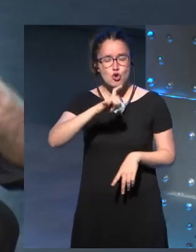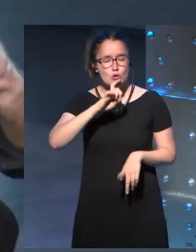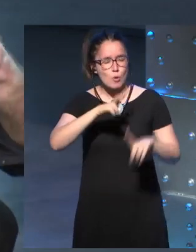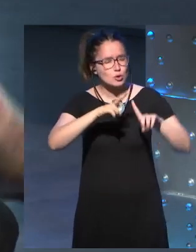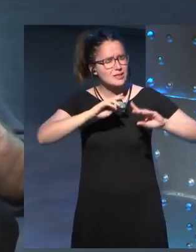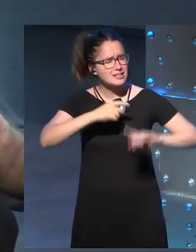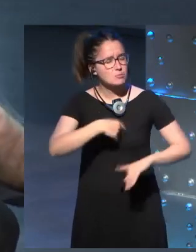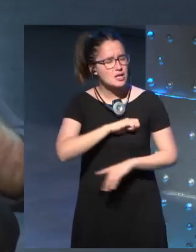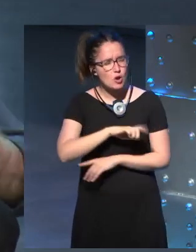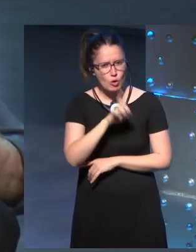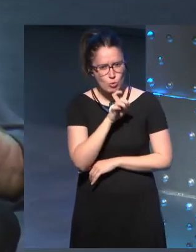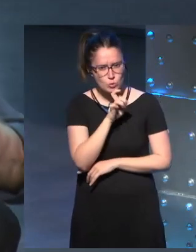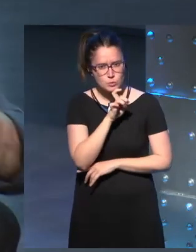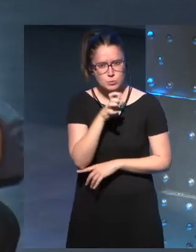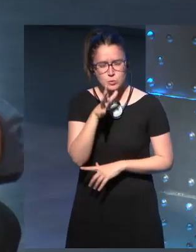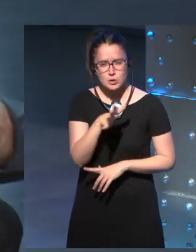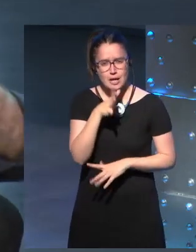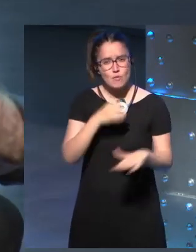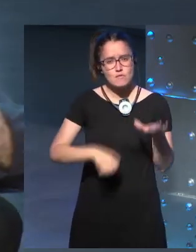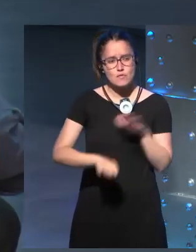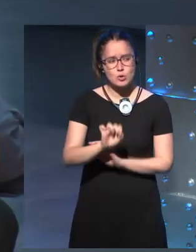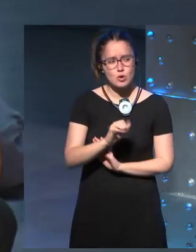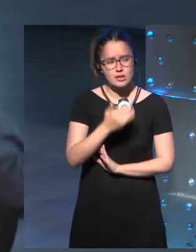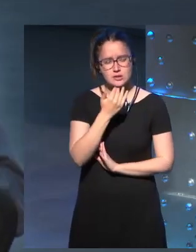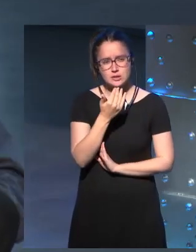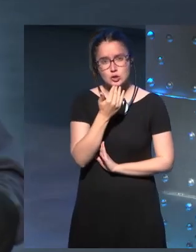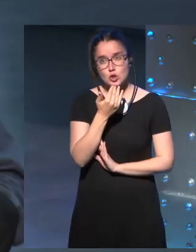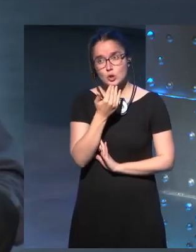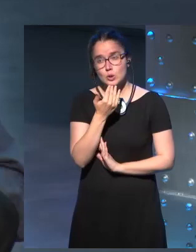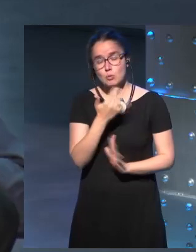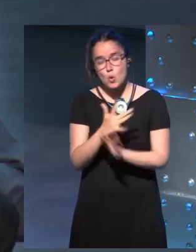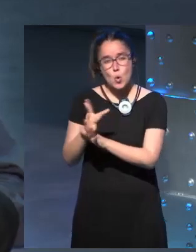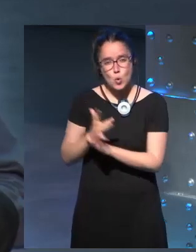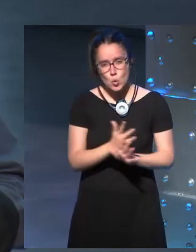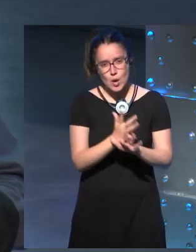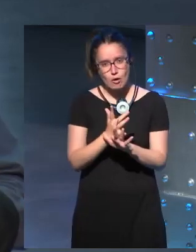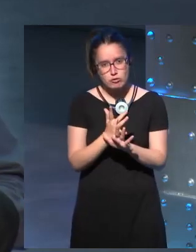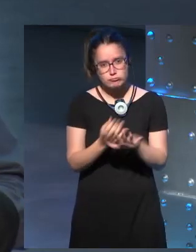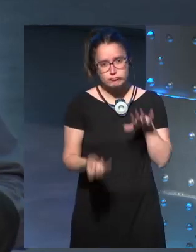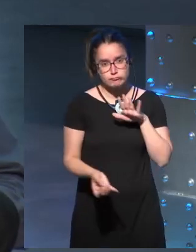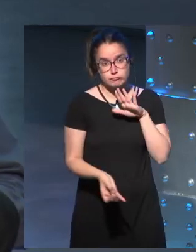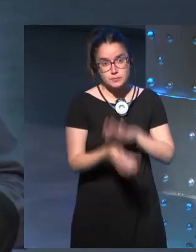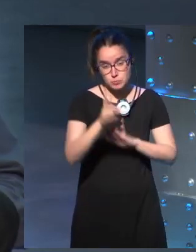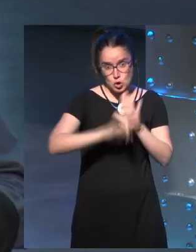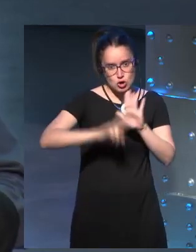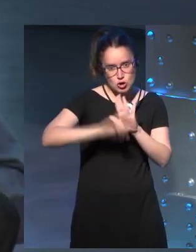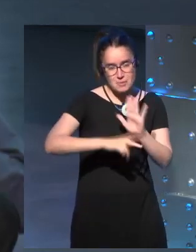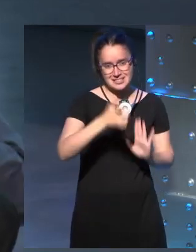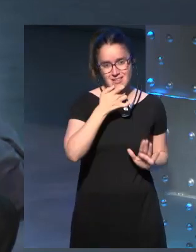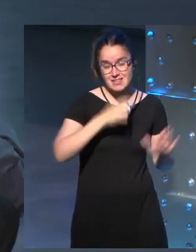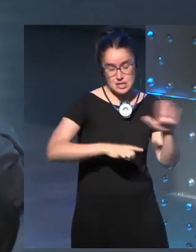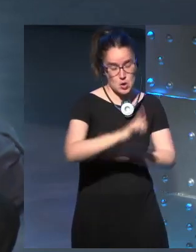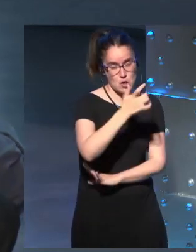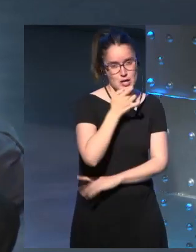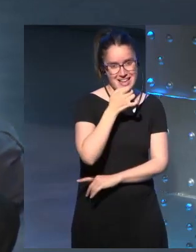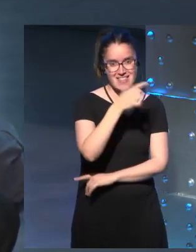because football was a game codified in Britain, developed, but if